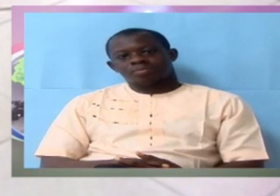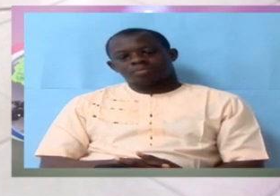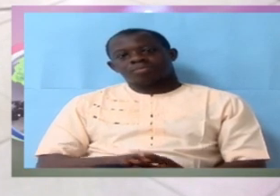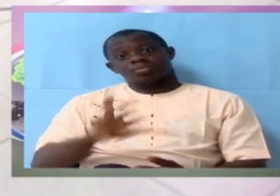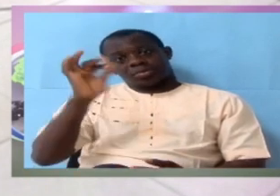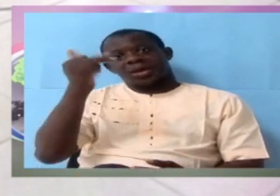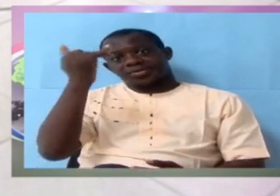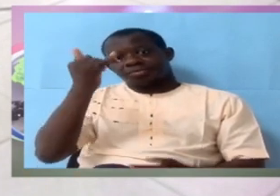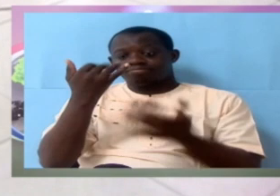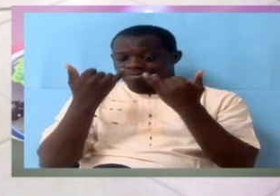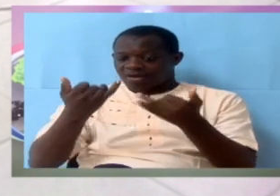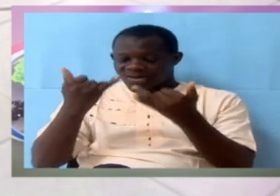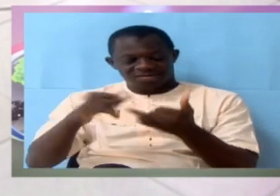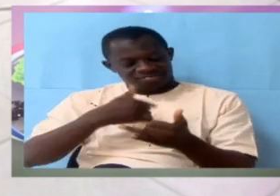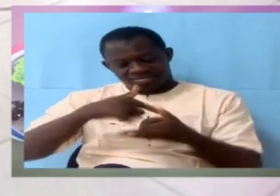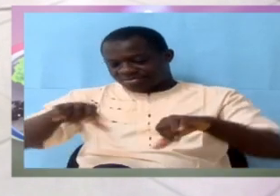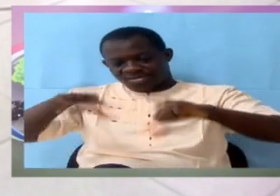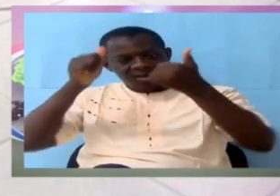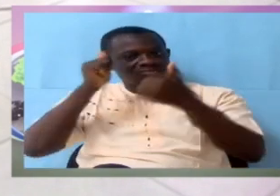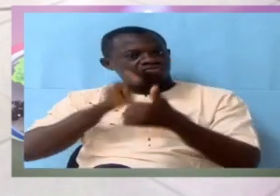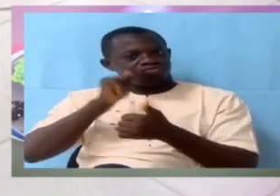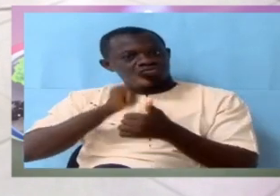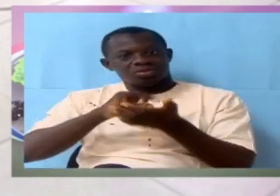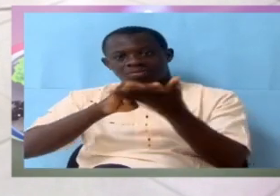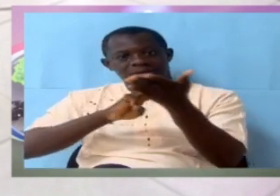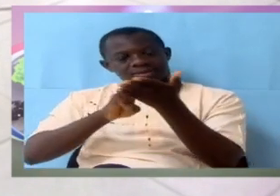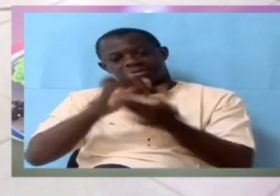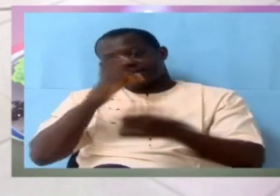Yes, in fact right now I've started using those medicines again.